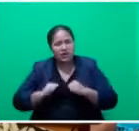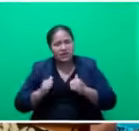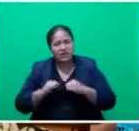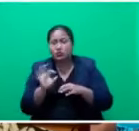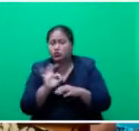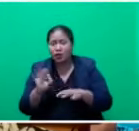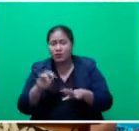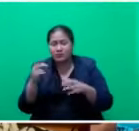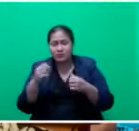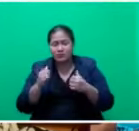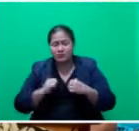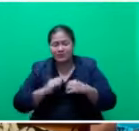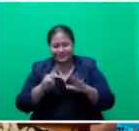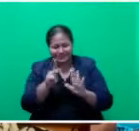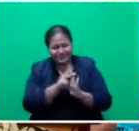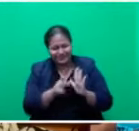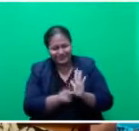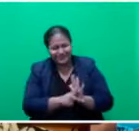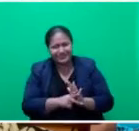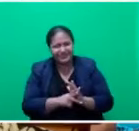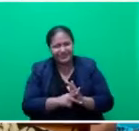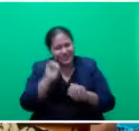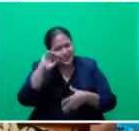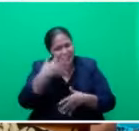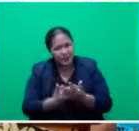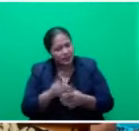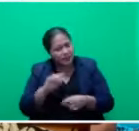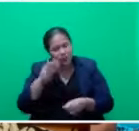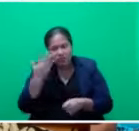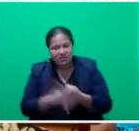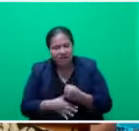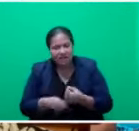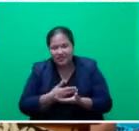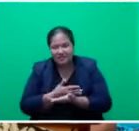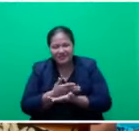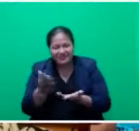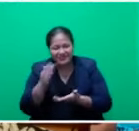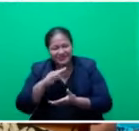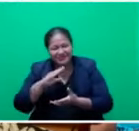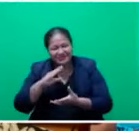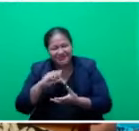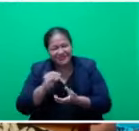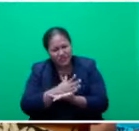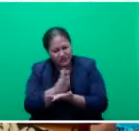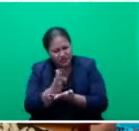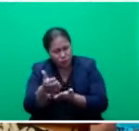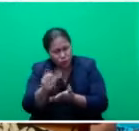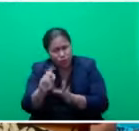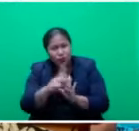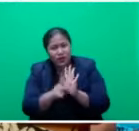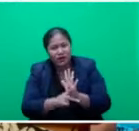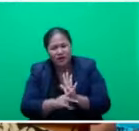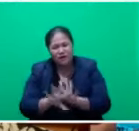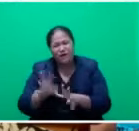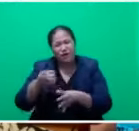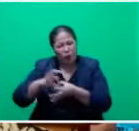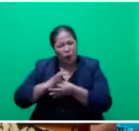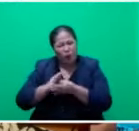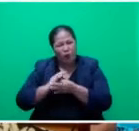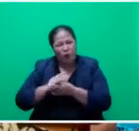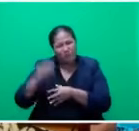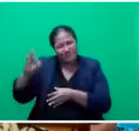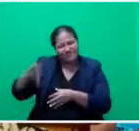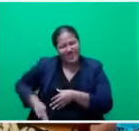expediency, but we do not shake our principle for short-term gain. The country now, Mr. Speaker, is at a critical